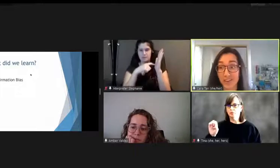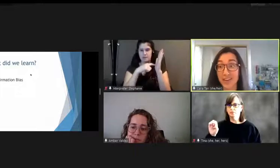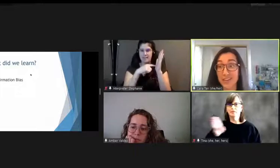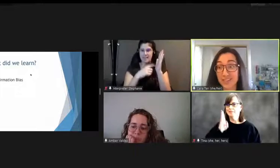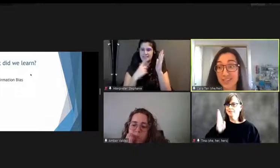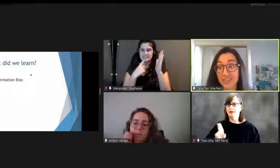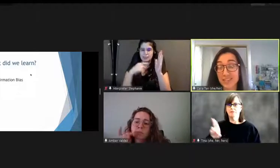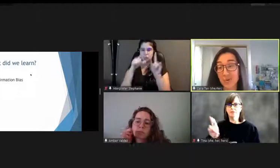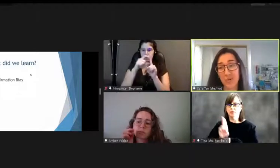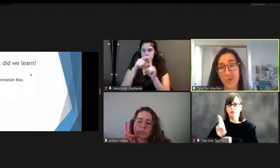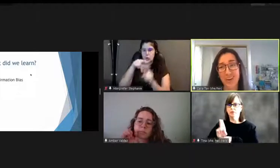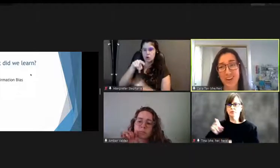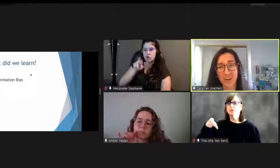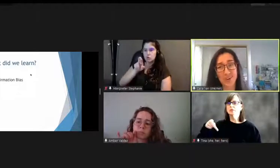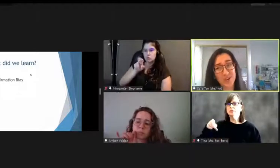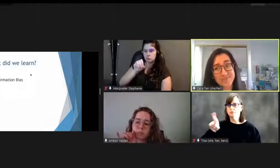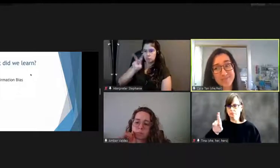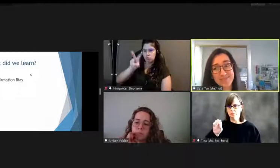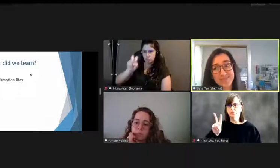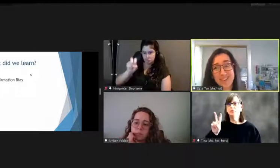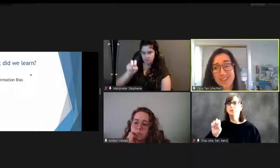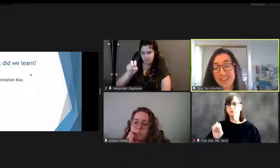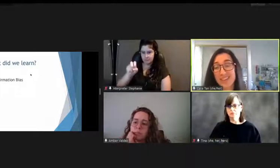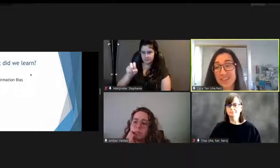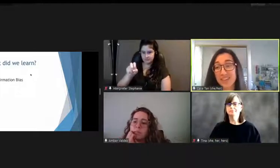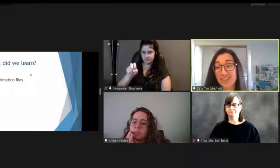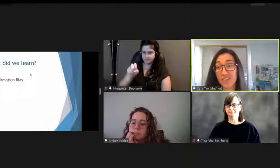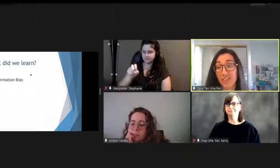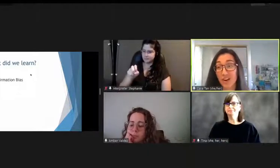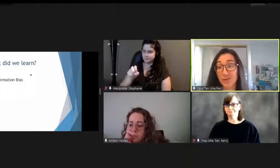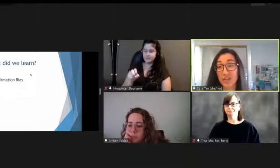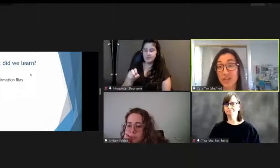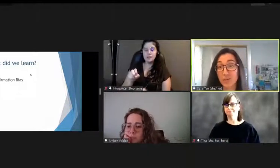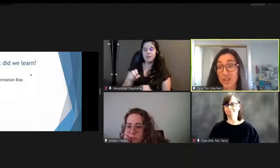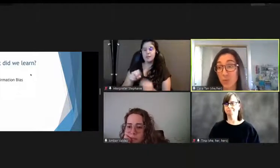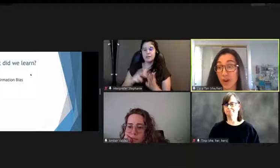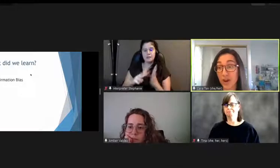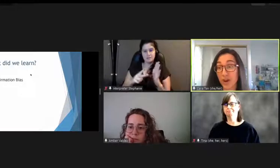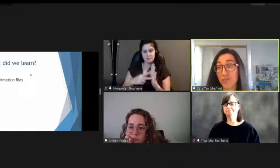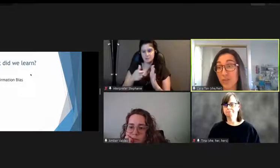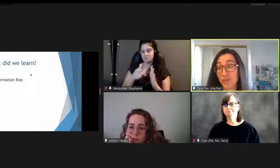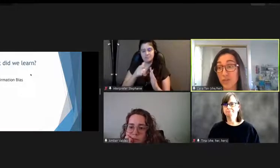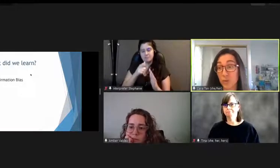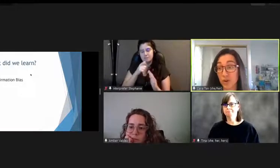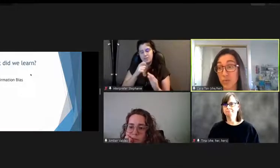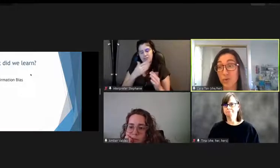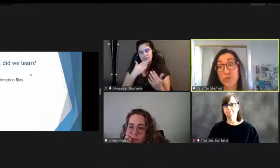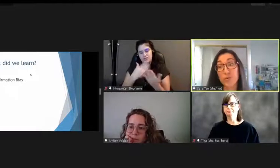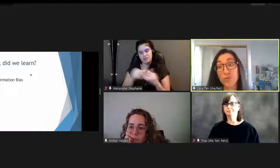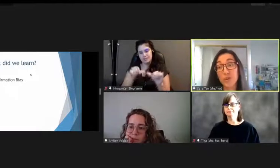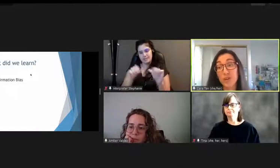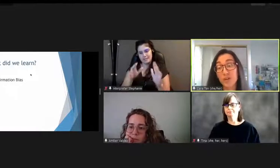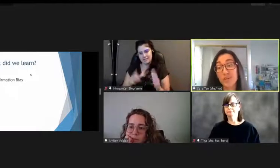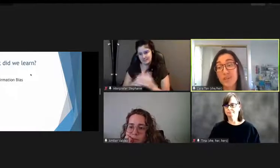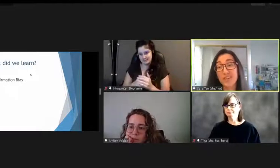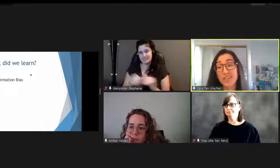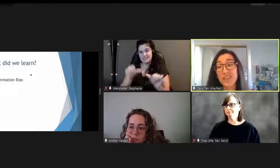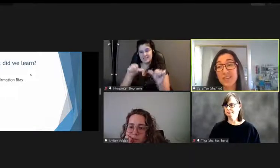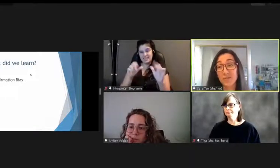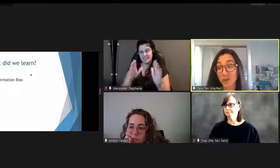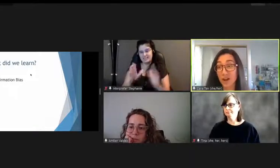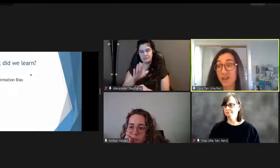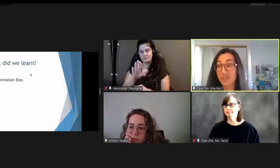not a scientist, or not a good one. Scientists are really, really wary of using the word prove,